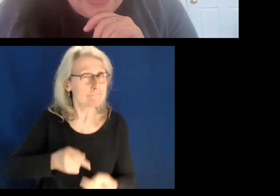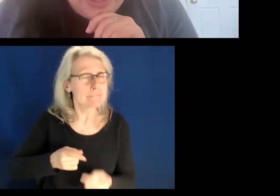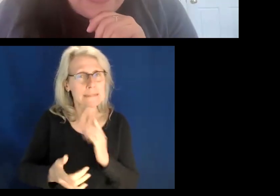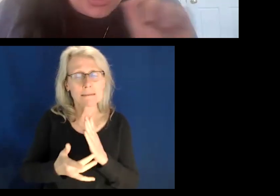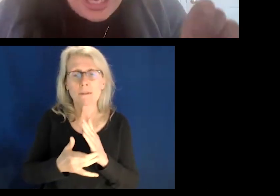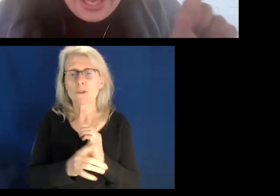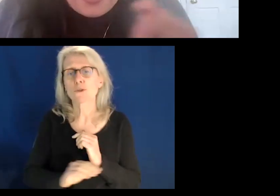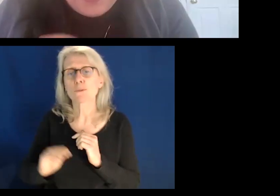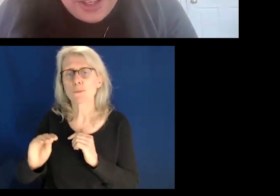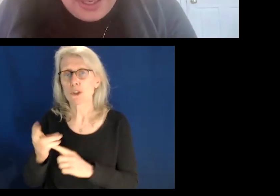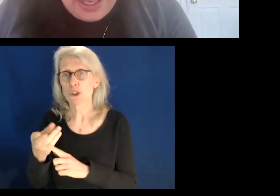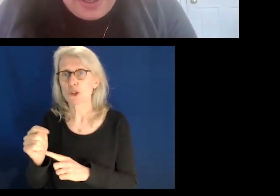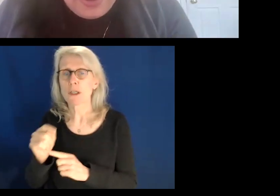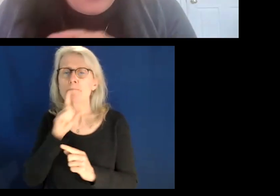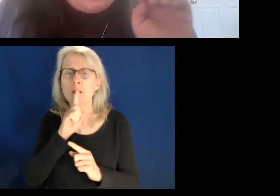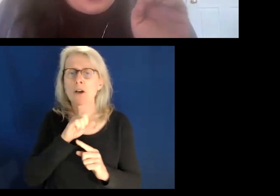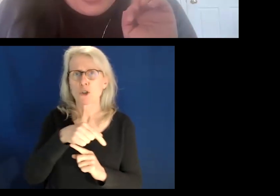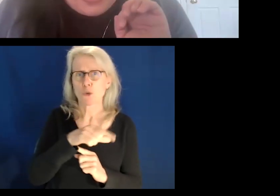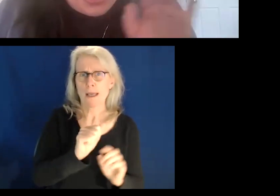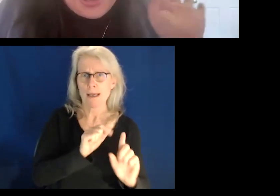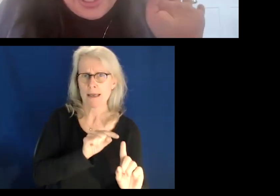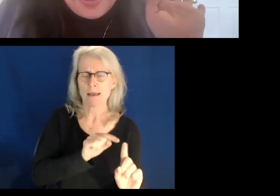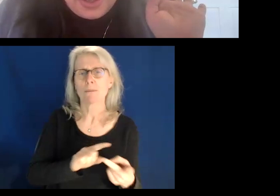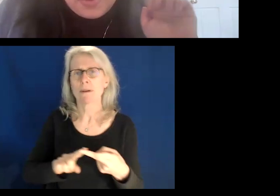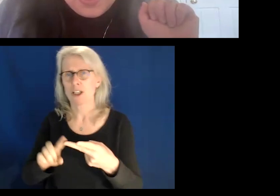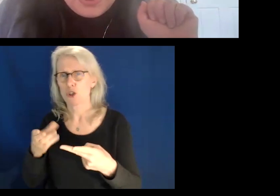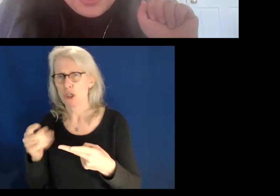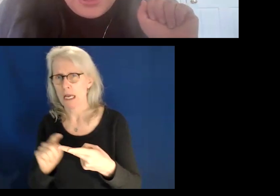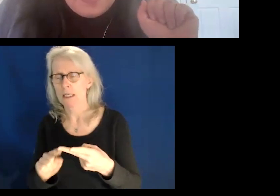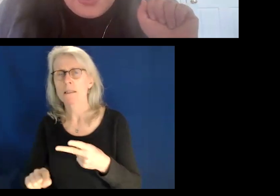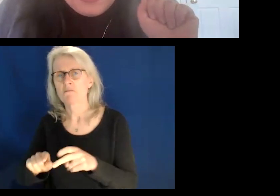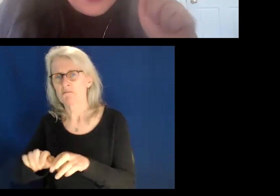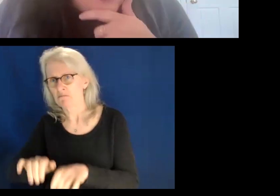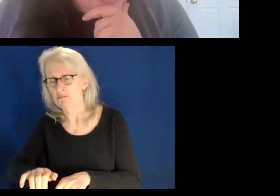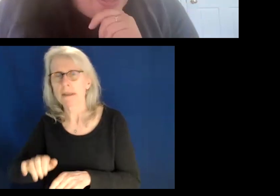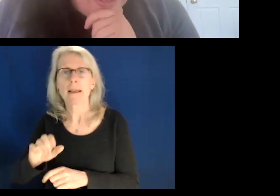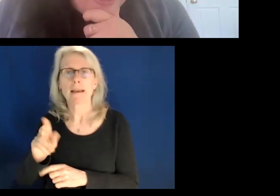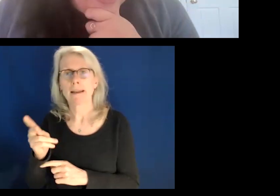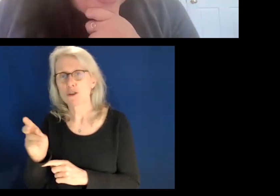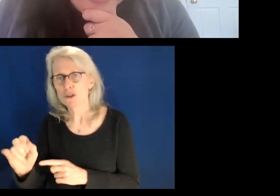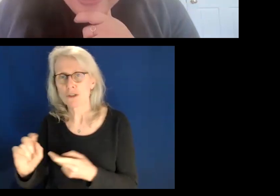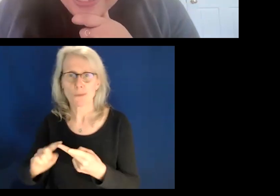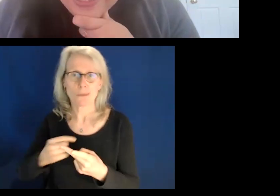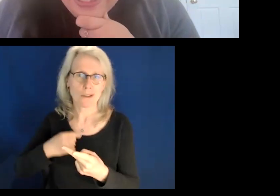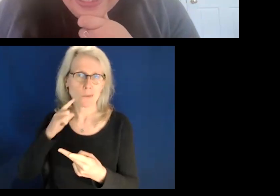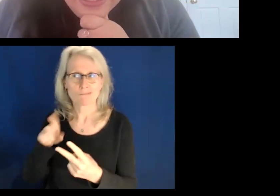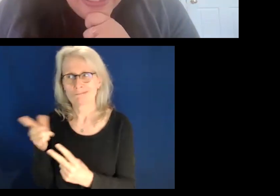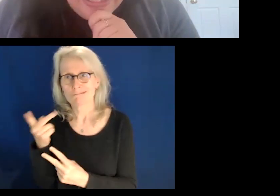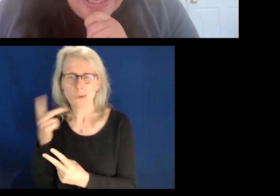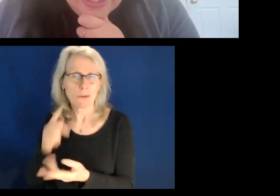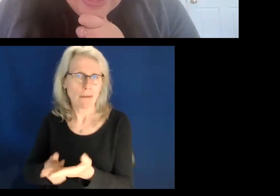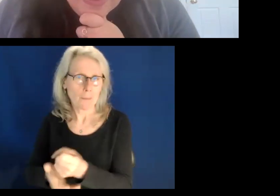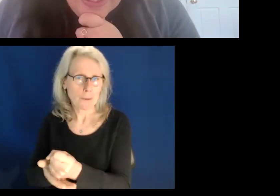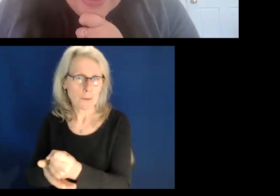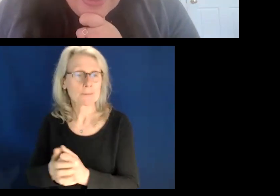put that in the chat, not in the Q&A window. And Kenji or I will respond to you and help you out. And I think that's it. And I think